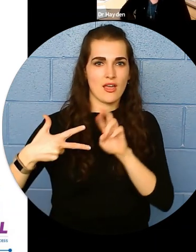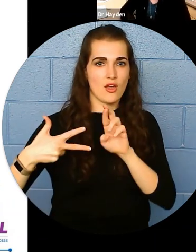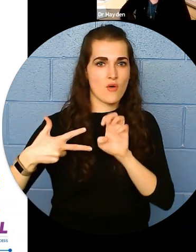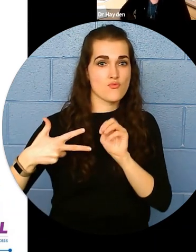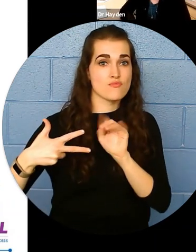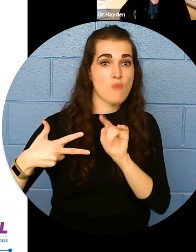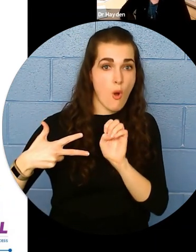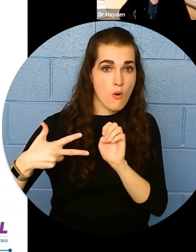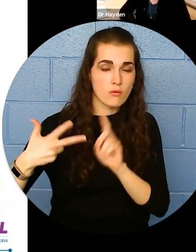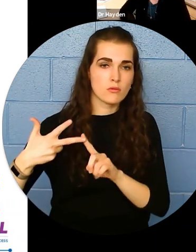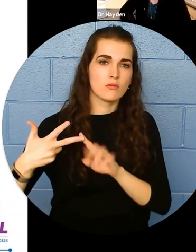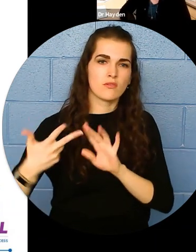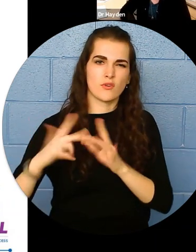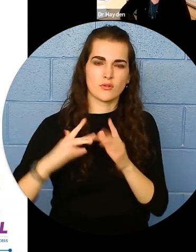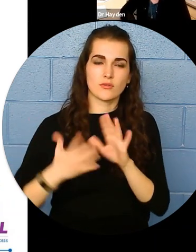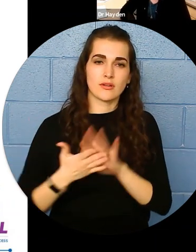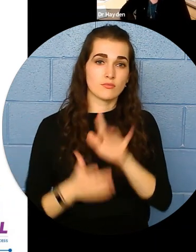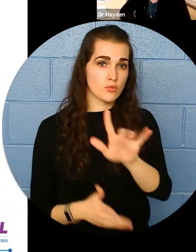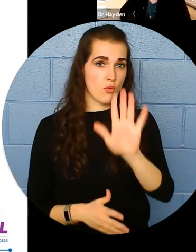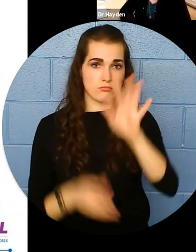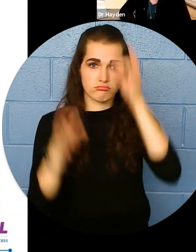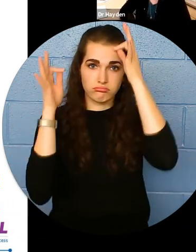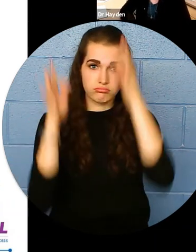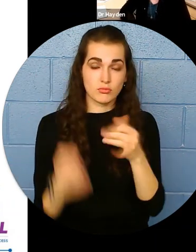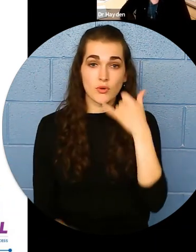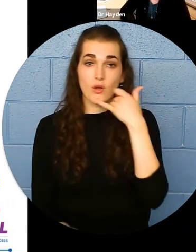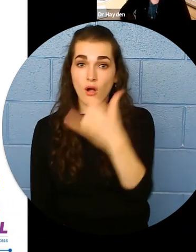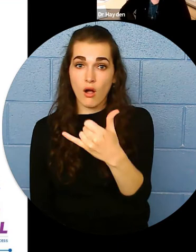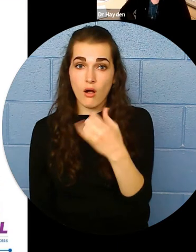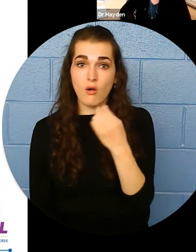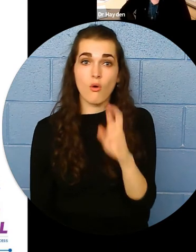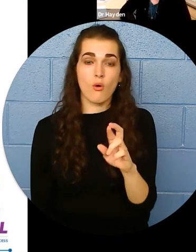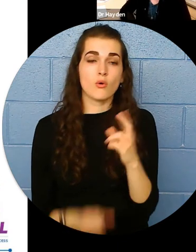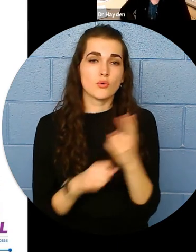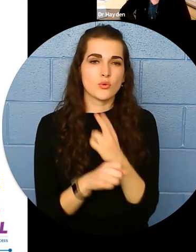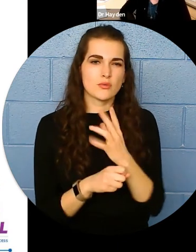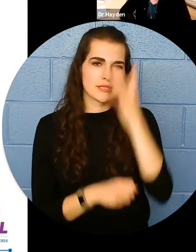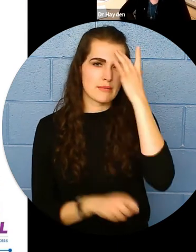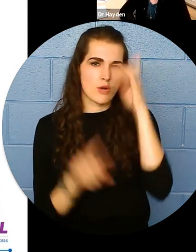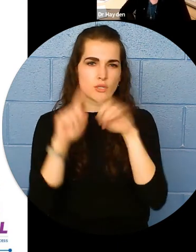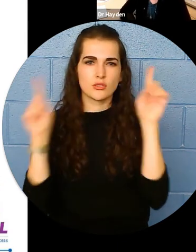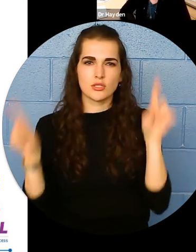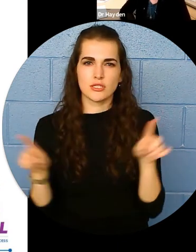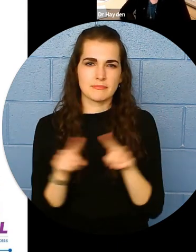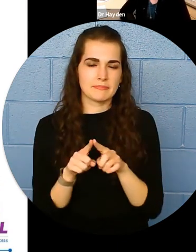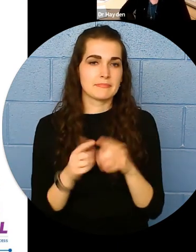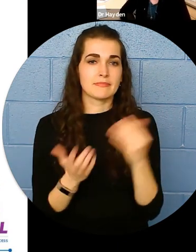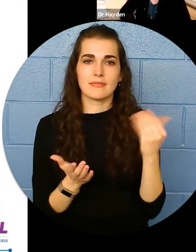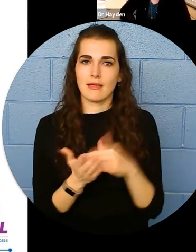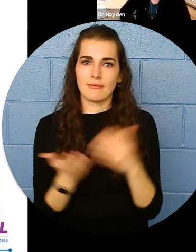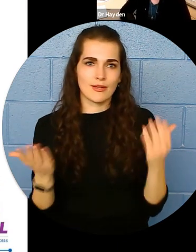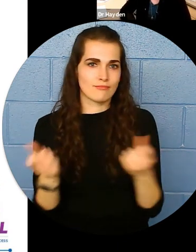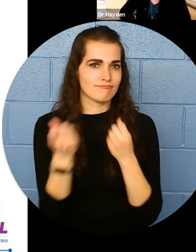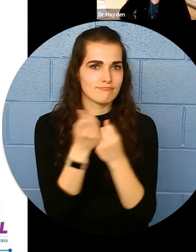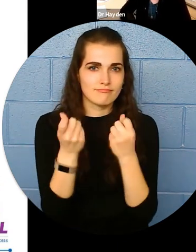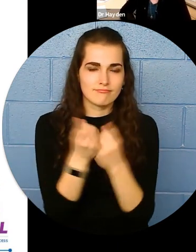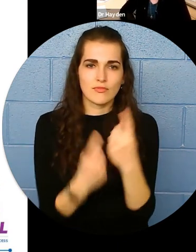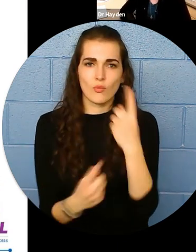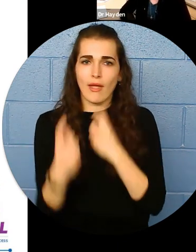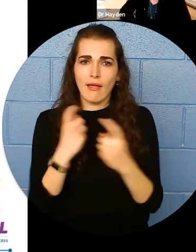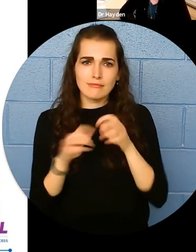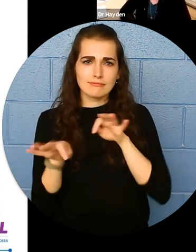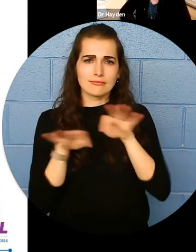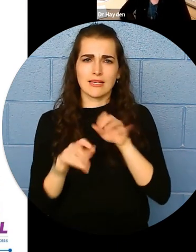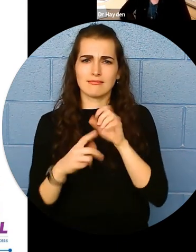information on your own. The choice is yours. You can either call or use the smart sheet. And again, we're here to help you if you have any questions to